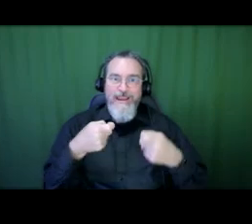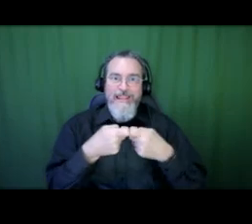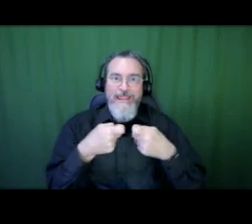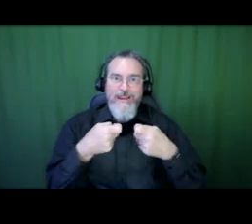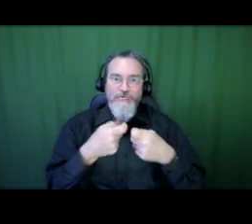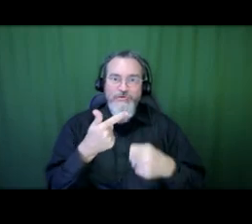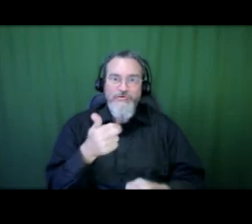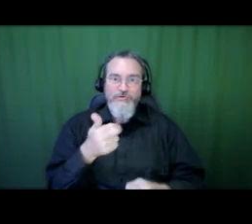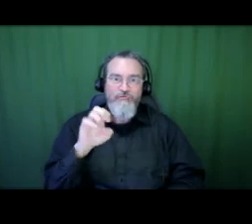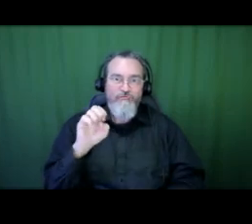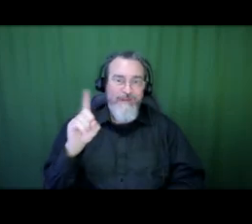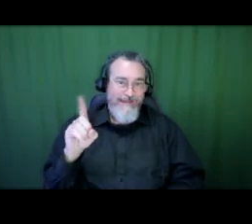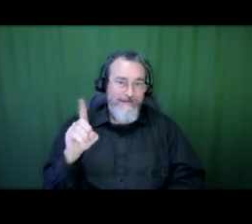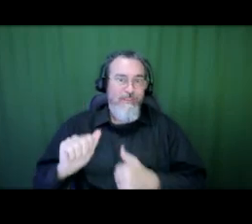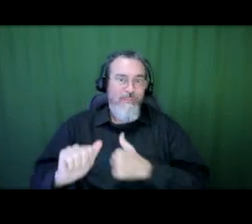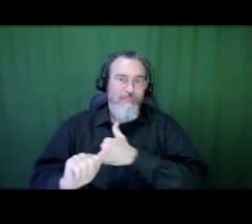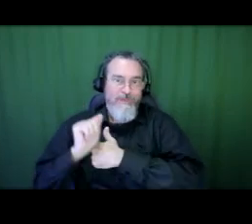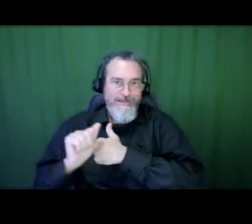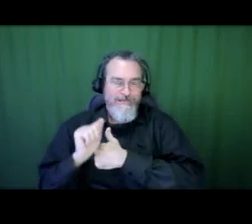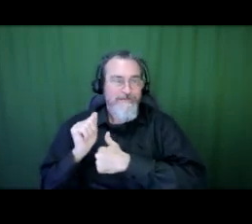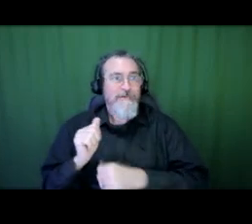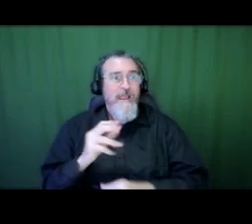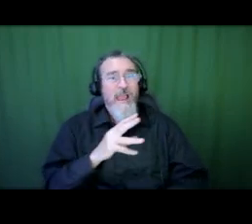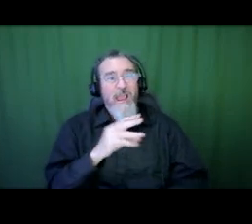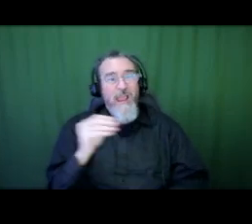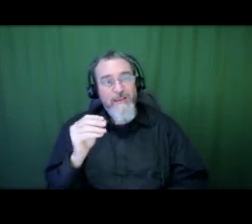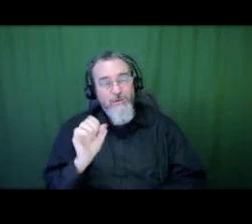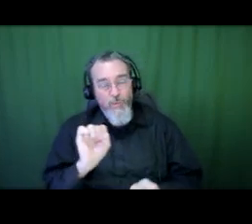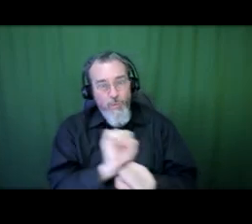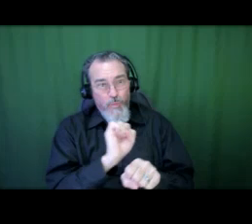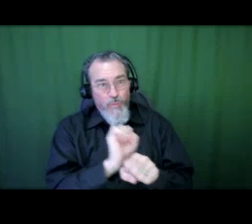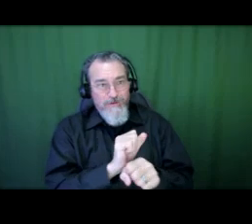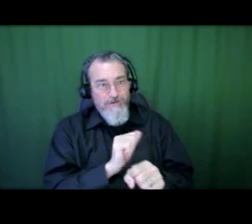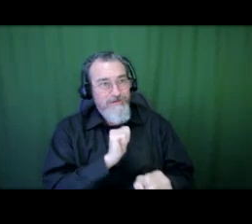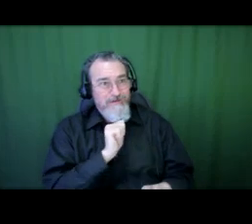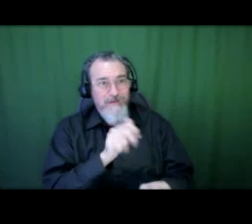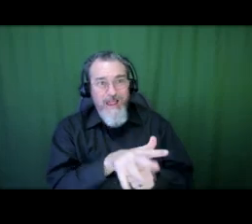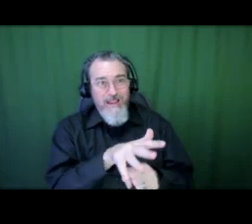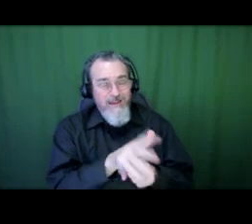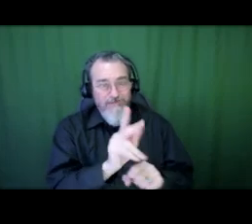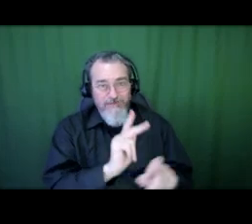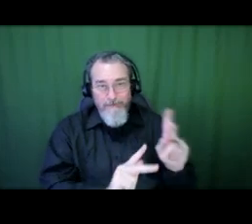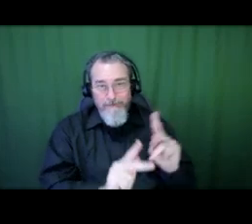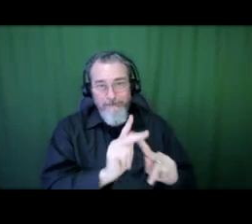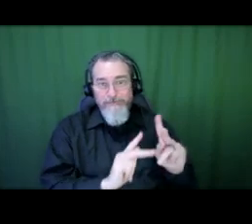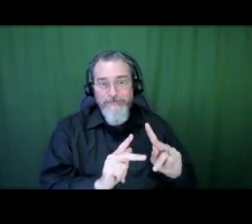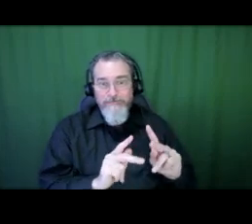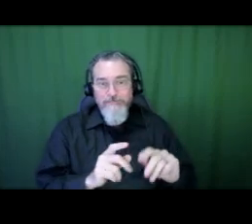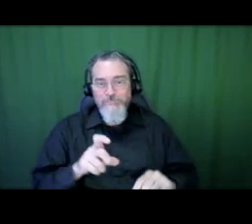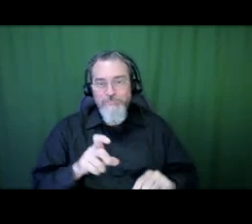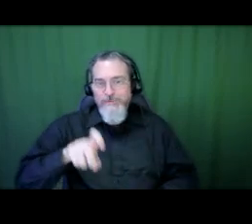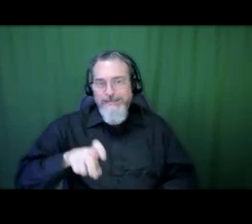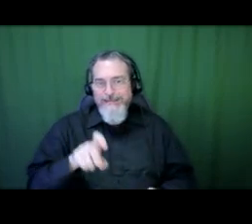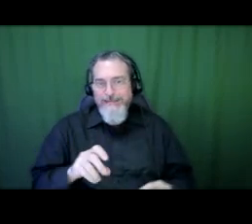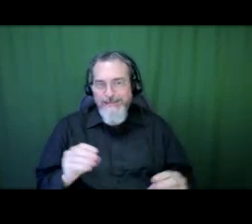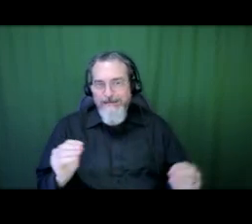workforce shortages with our aging population moving out of the workforce. The need in certain